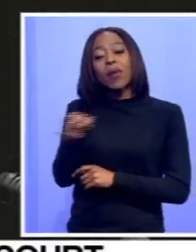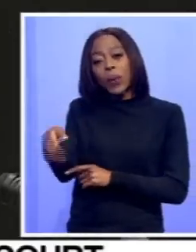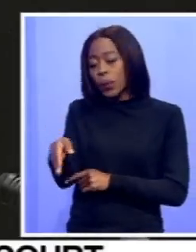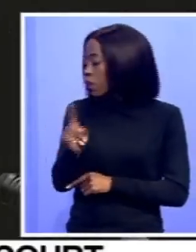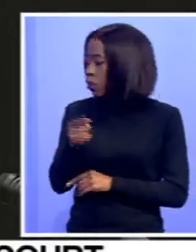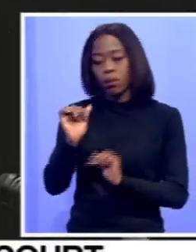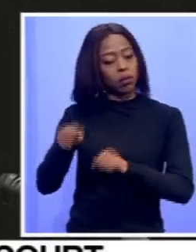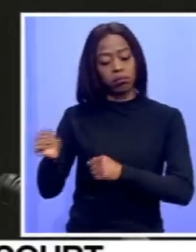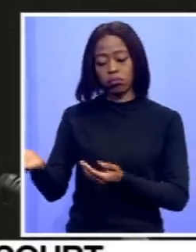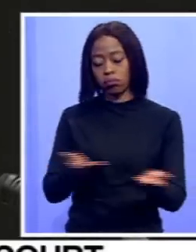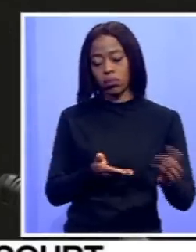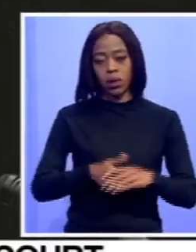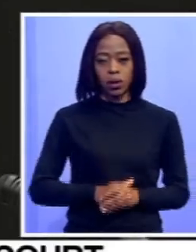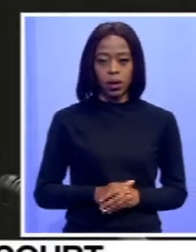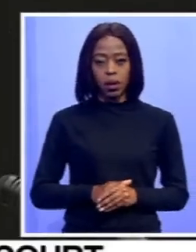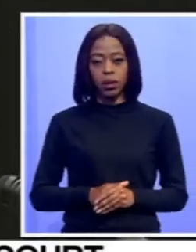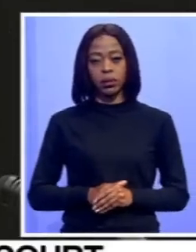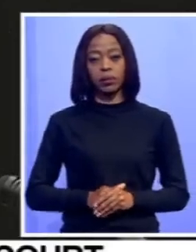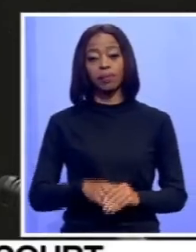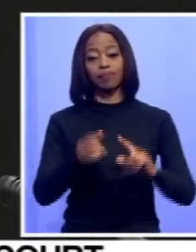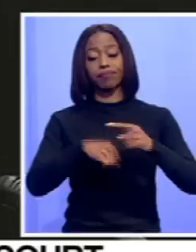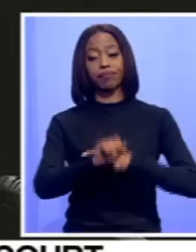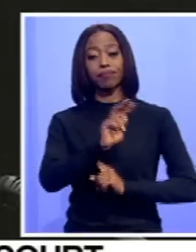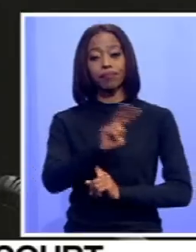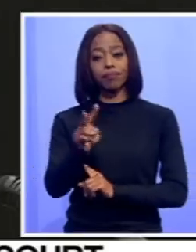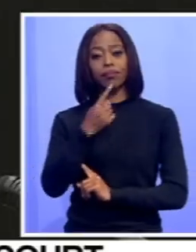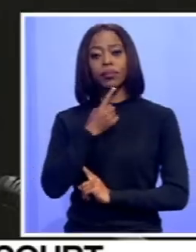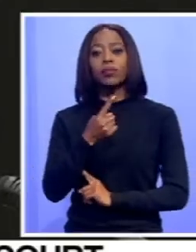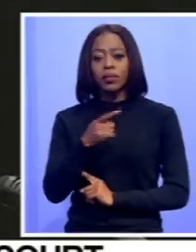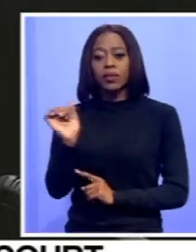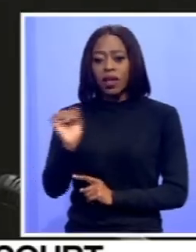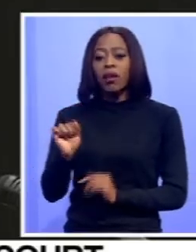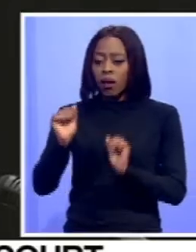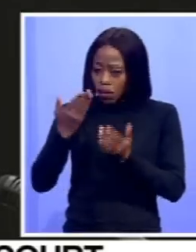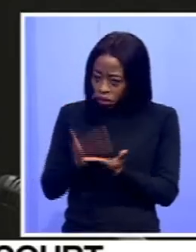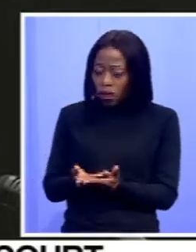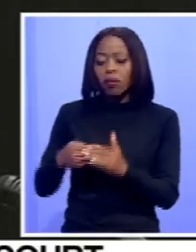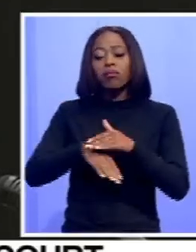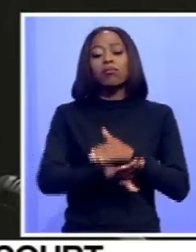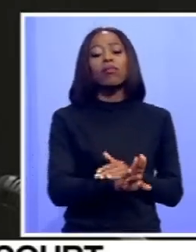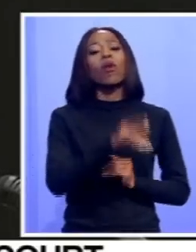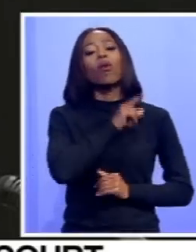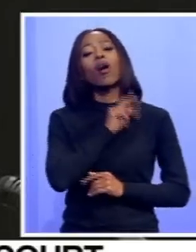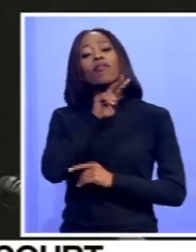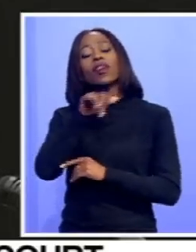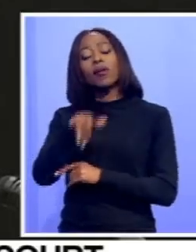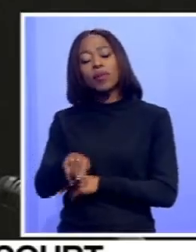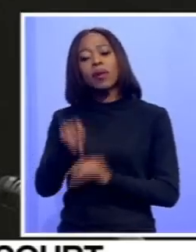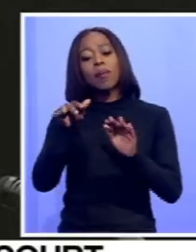it to go through. Sub 22, he had no doubt that the vehicle was entitled to enter because it had VIPs and had to